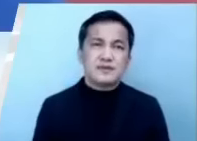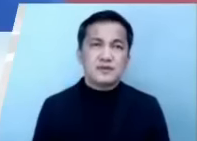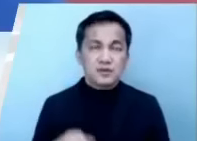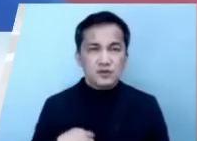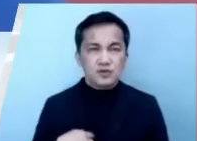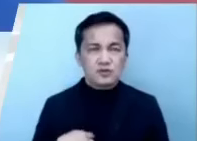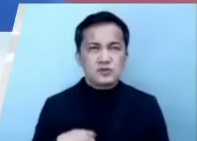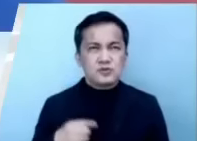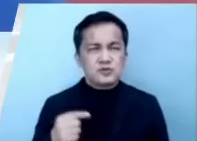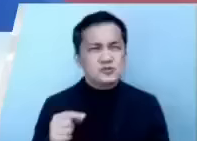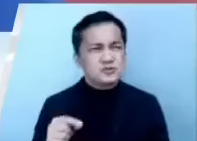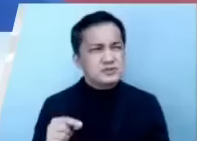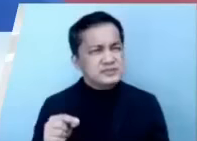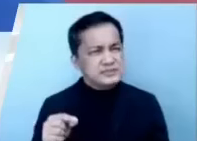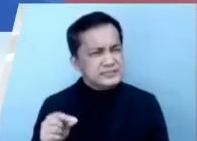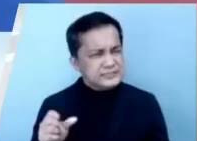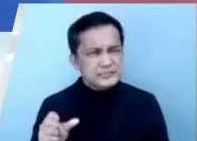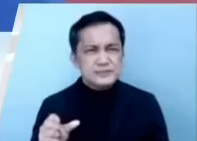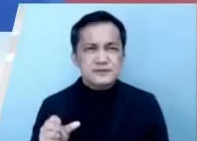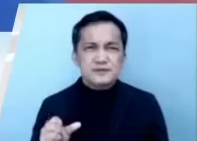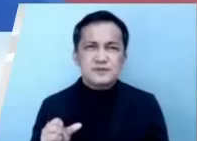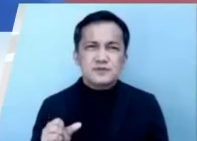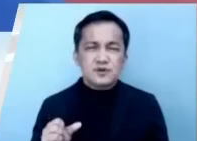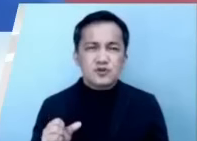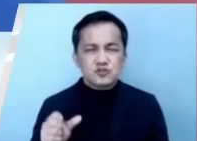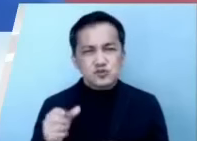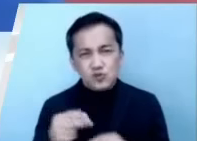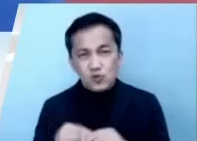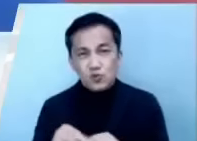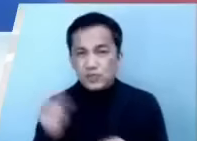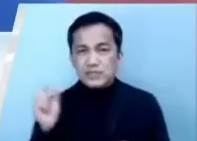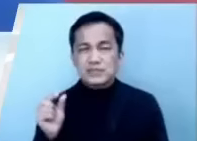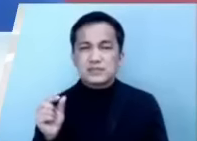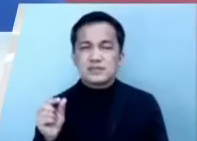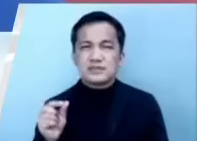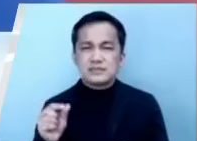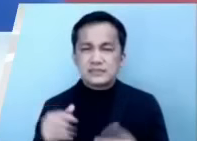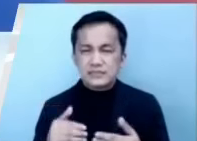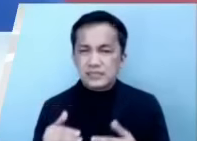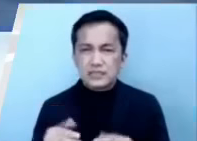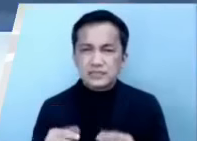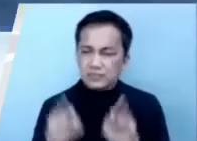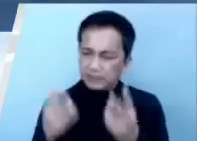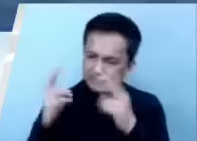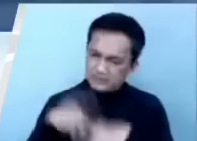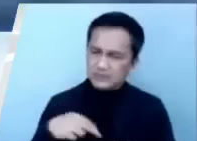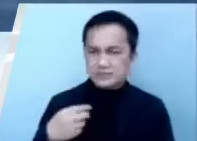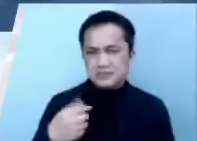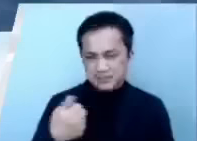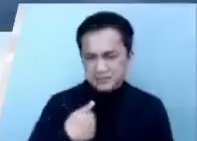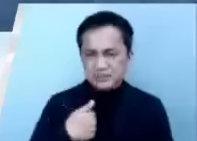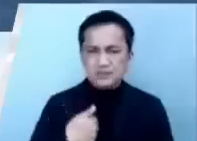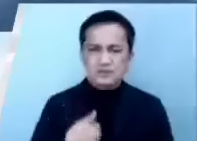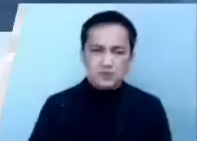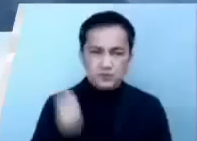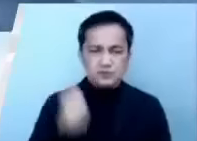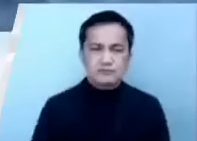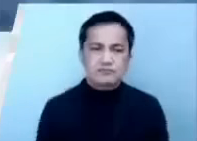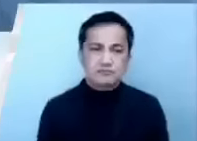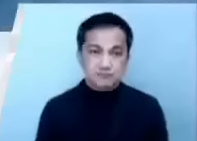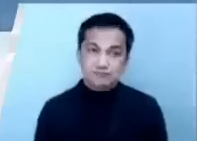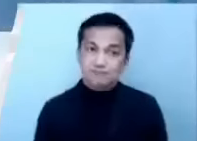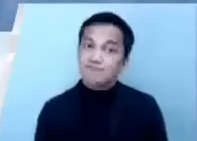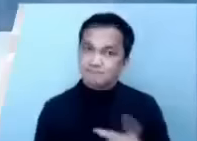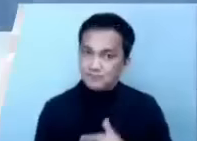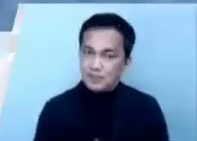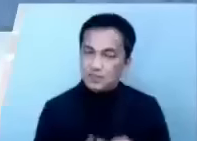really quit to the point that I didn't see myself winning already. Pero nagpatuloy dahil sa